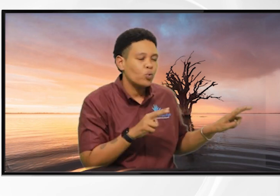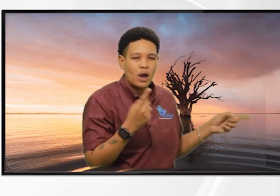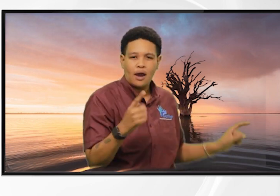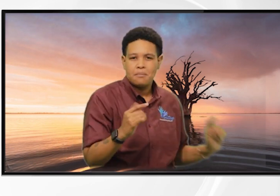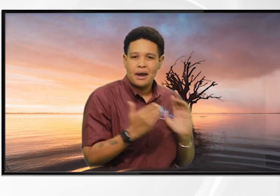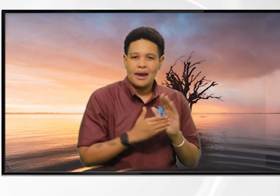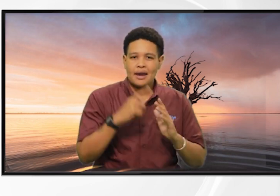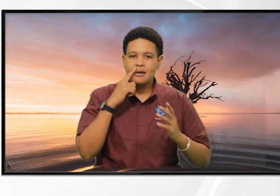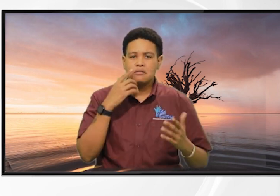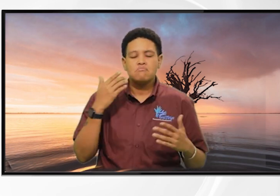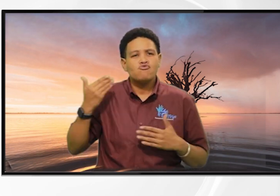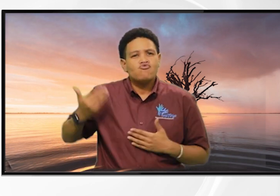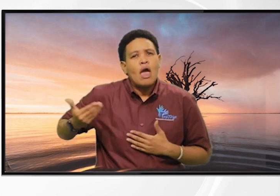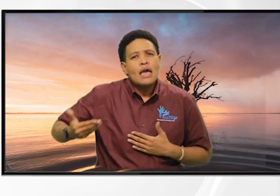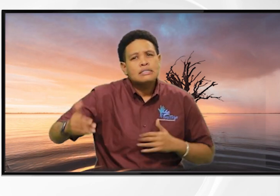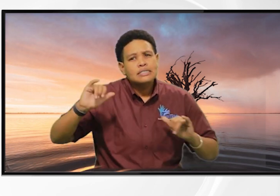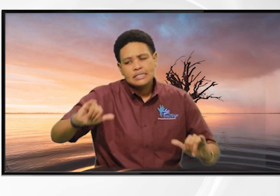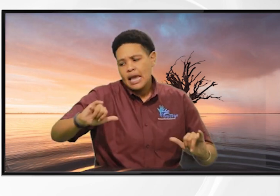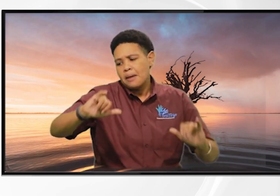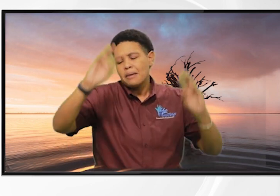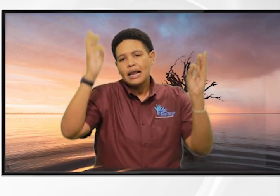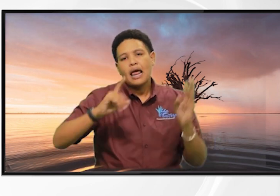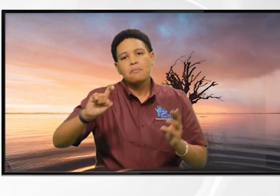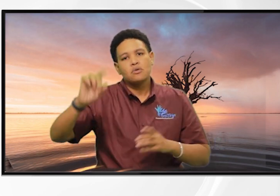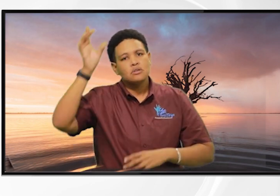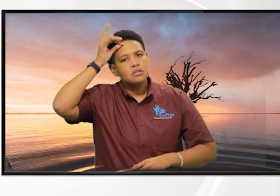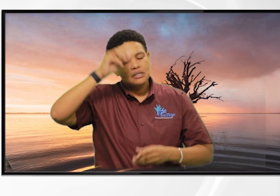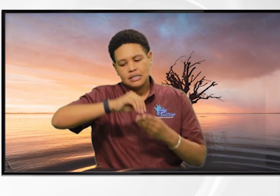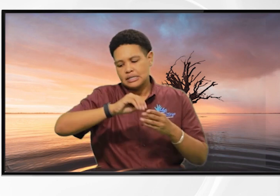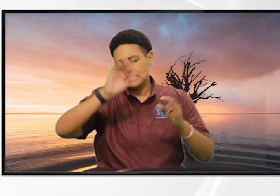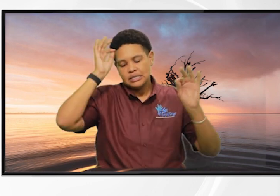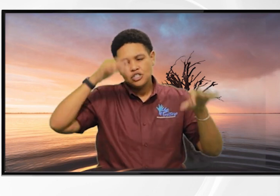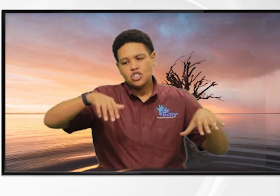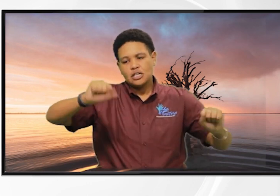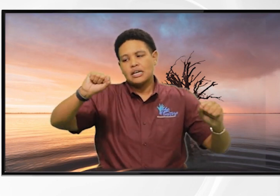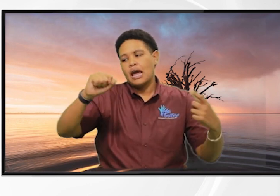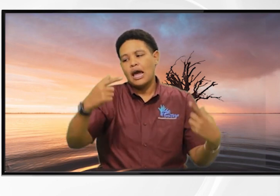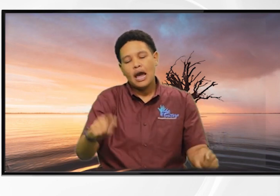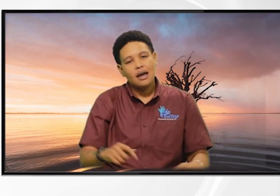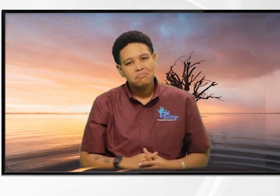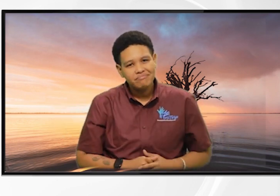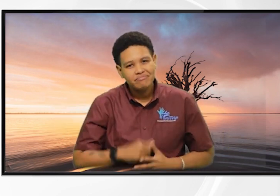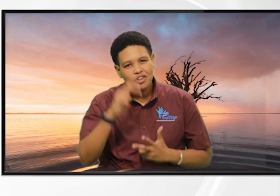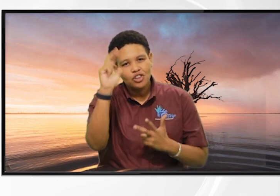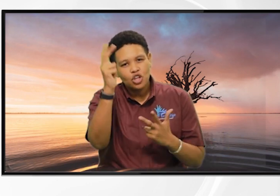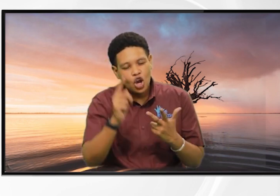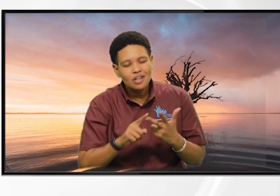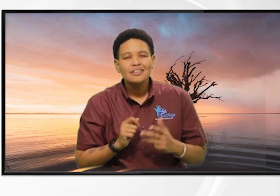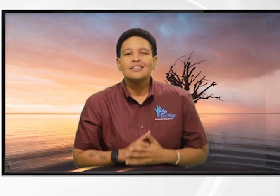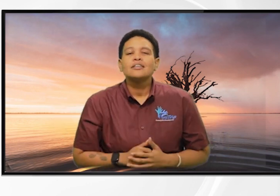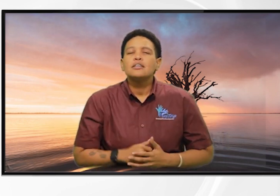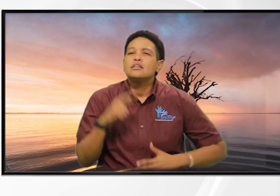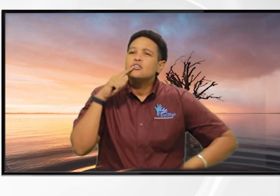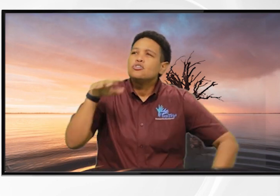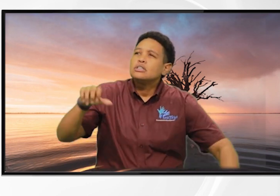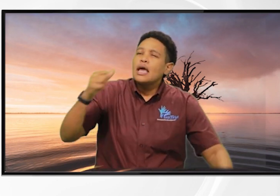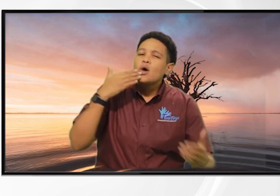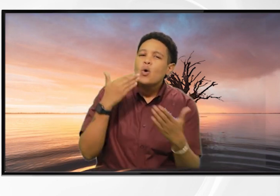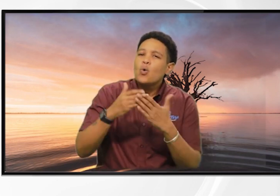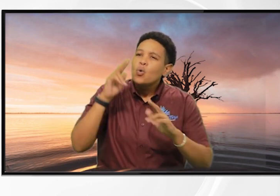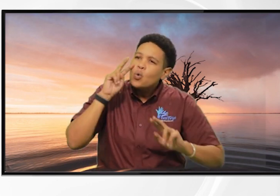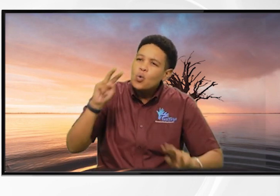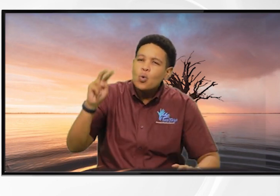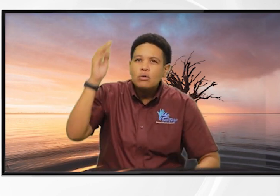climate must be borne in mind in decision making. Step 3, take a good look